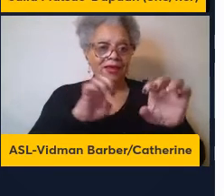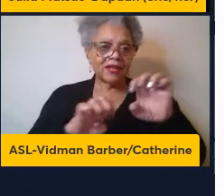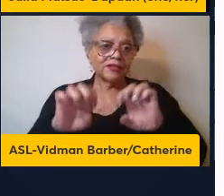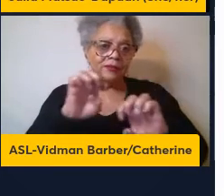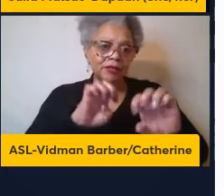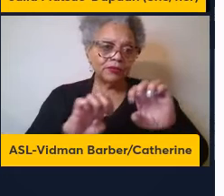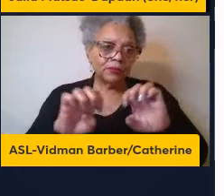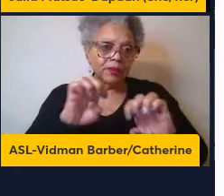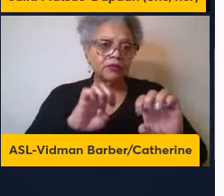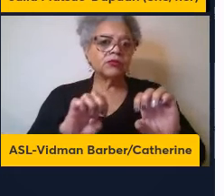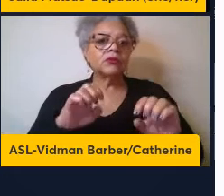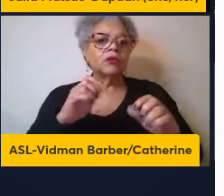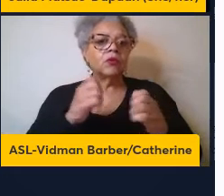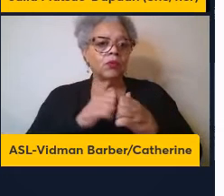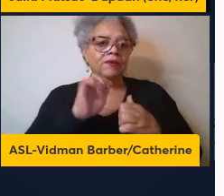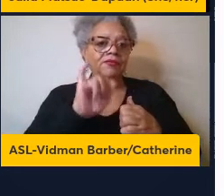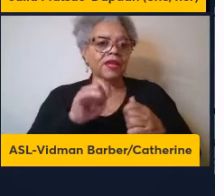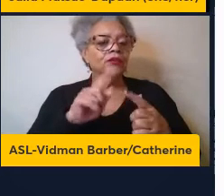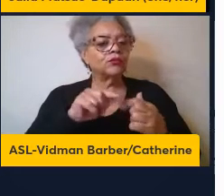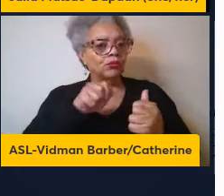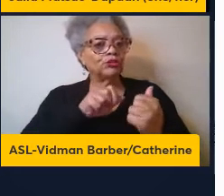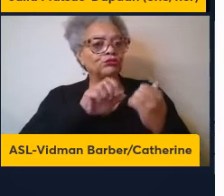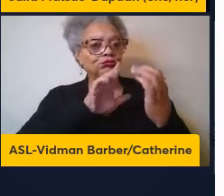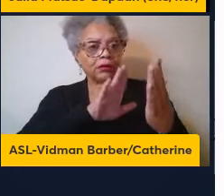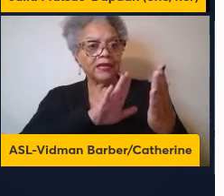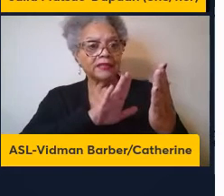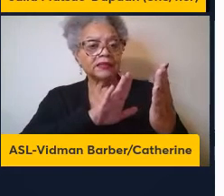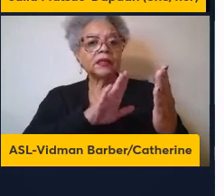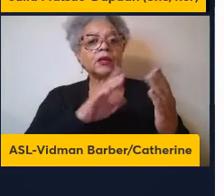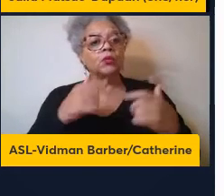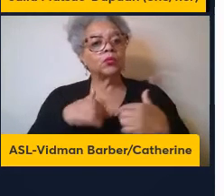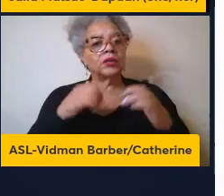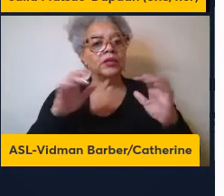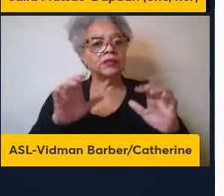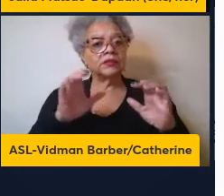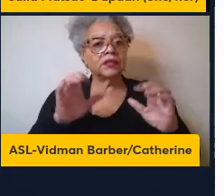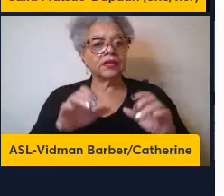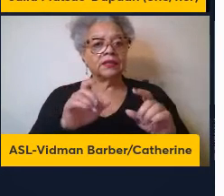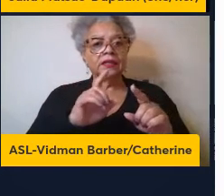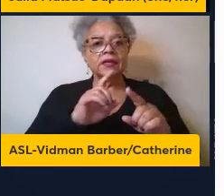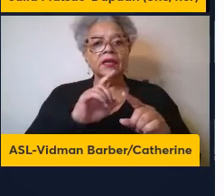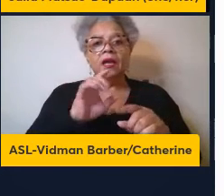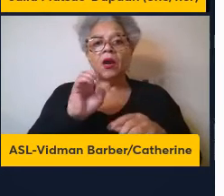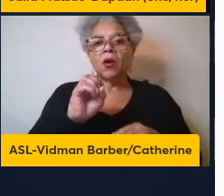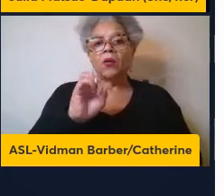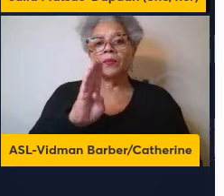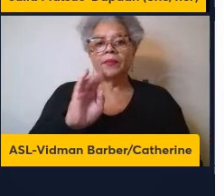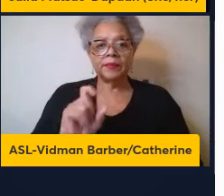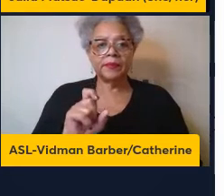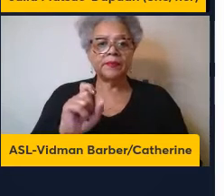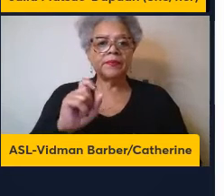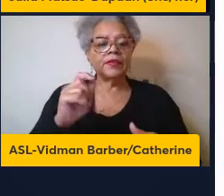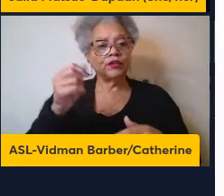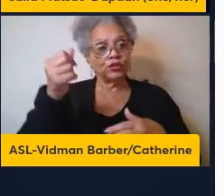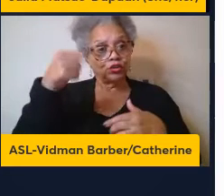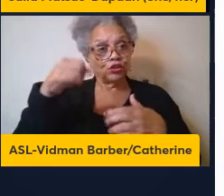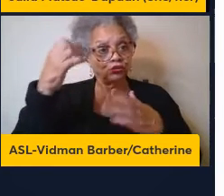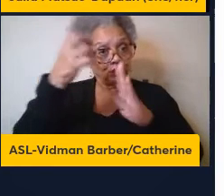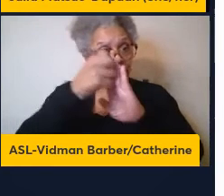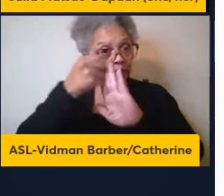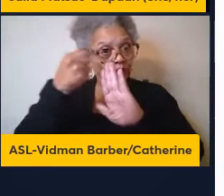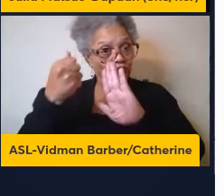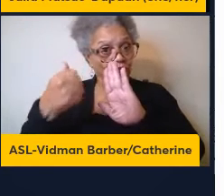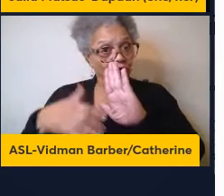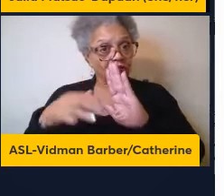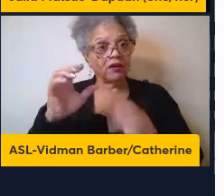And in order to address this, we performed a biobectomy, which is the surgical removal of the olfactory bulb